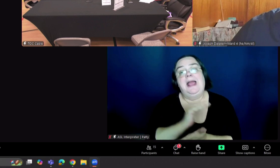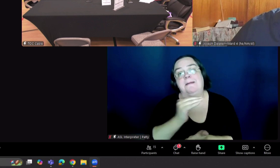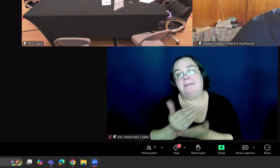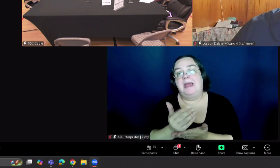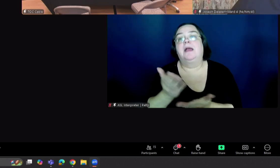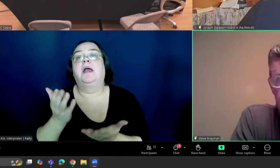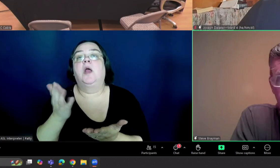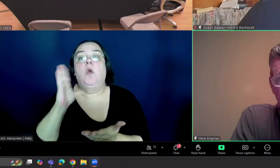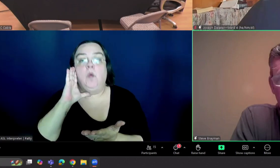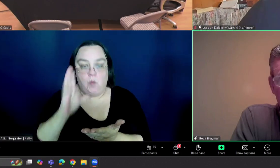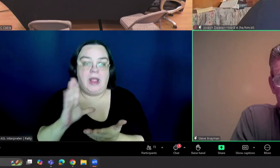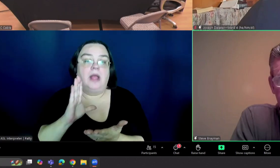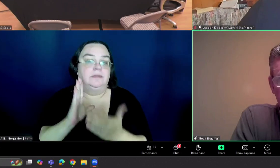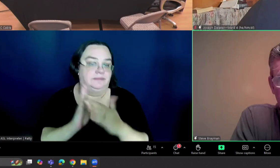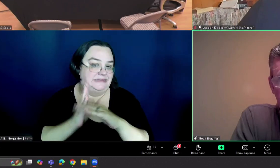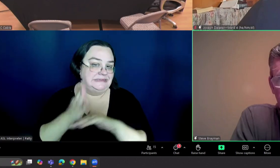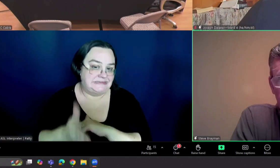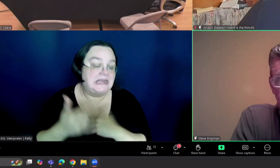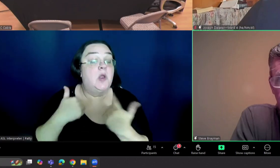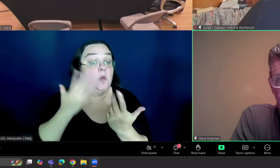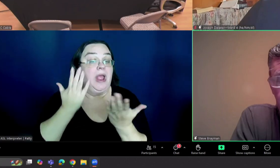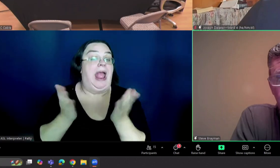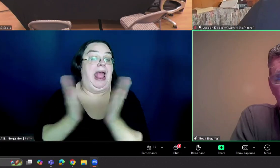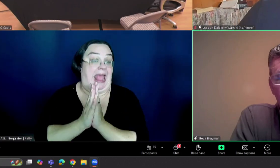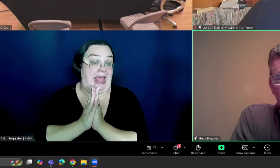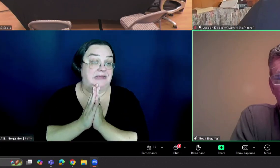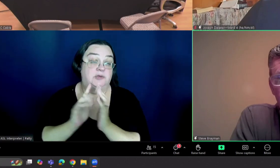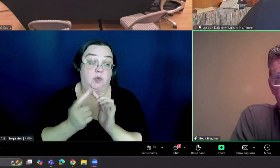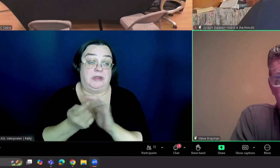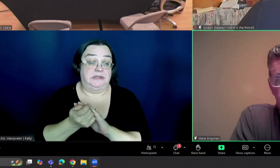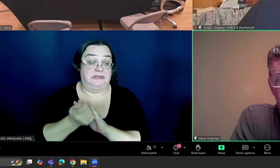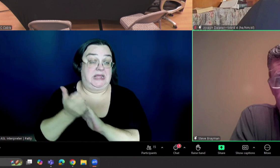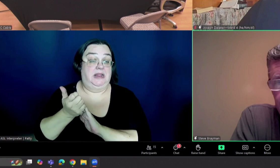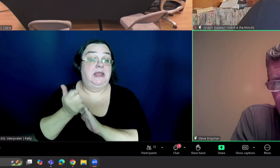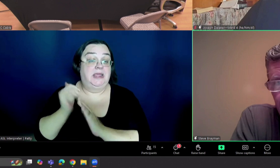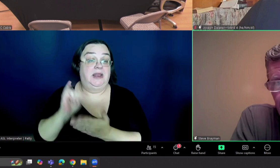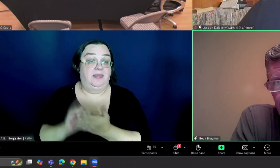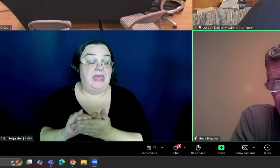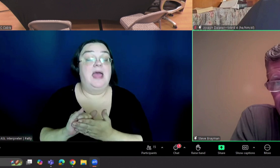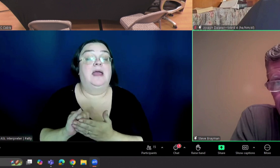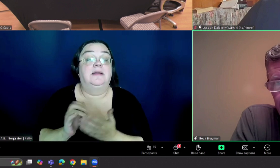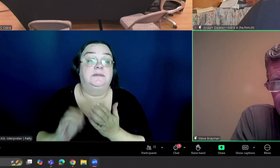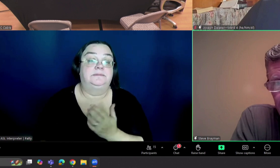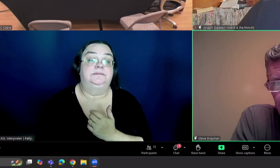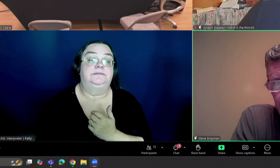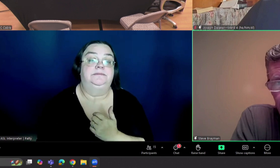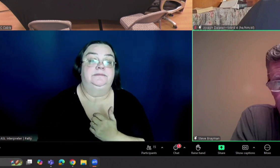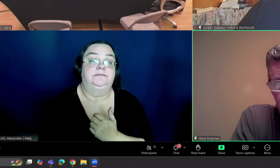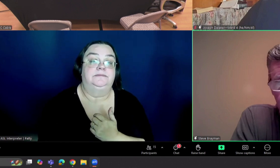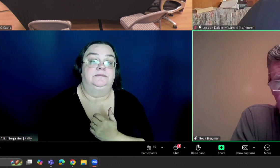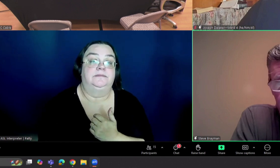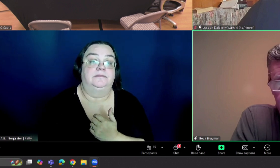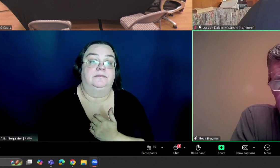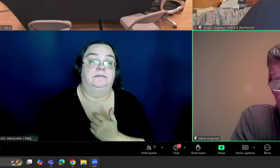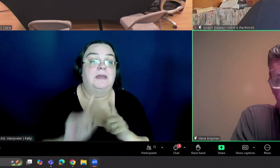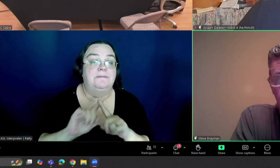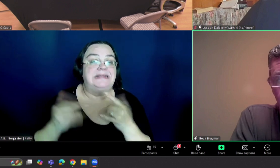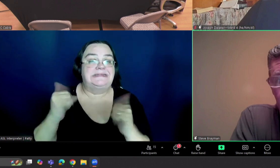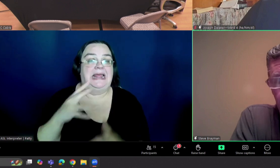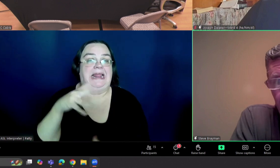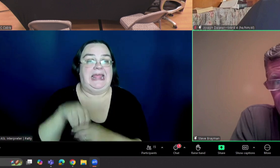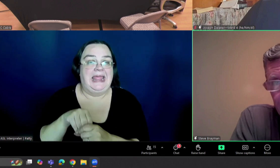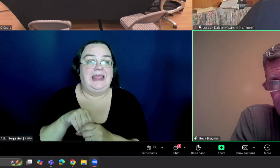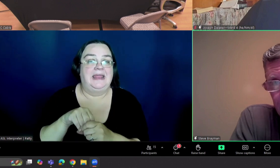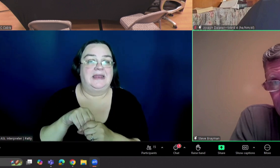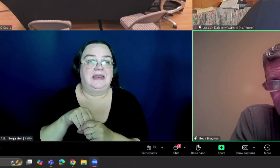be exceeded, and so I'd ask for that to be deleted. And so, but it is still in the proposal, so we